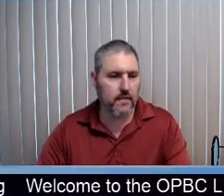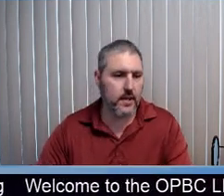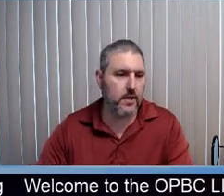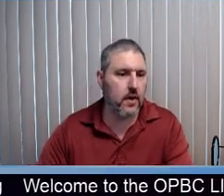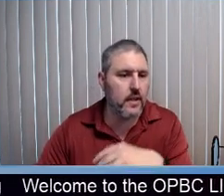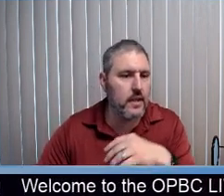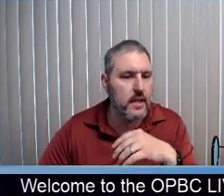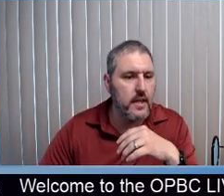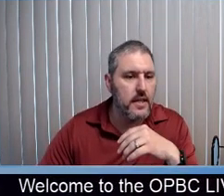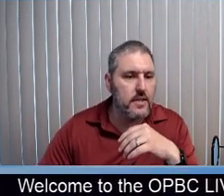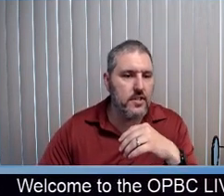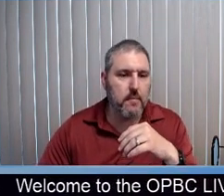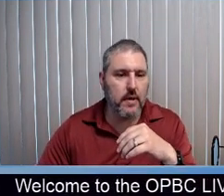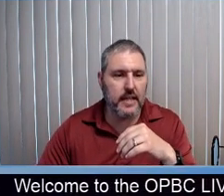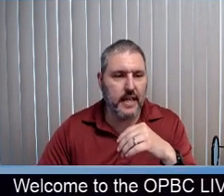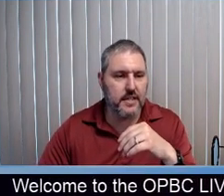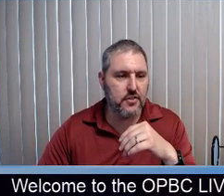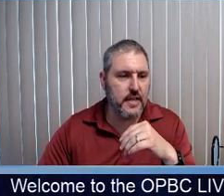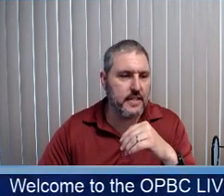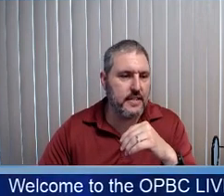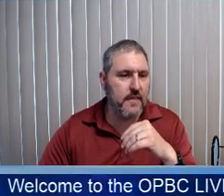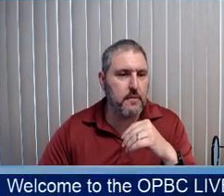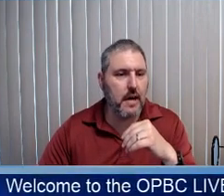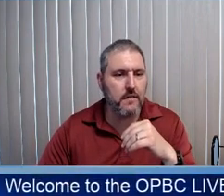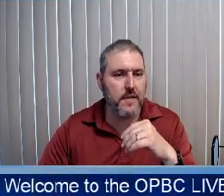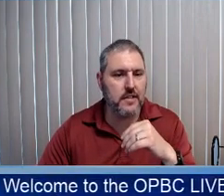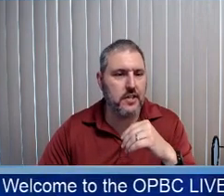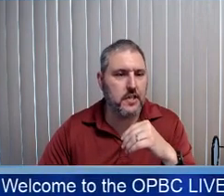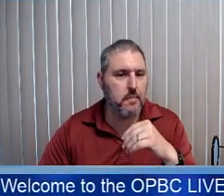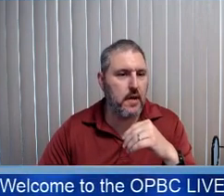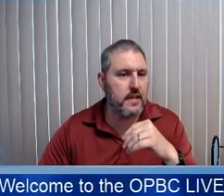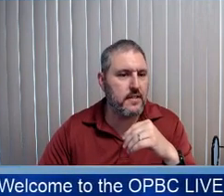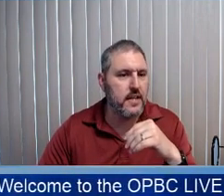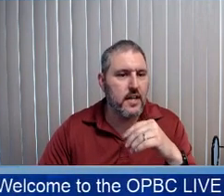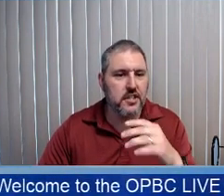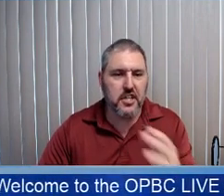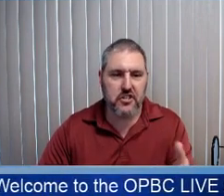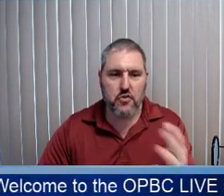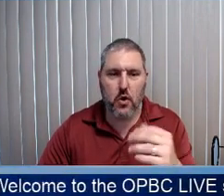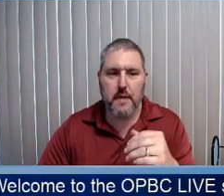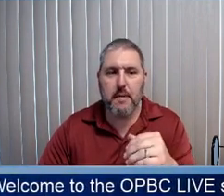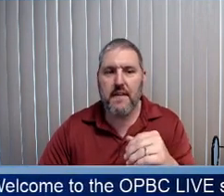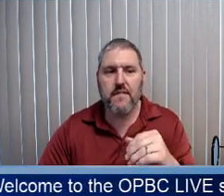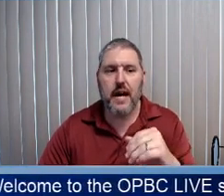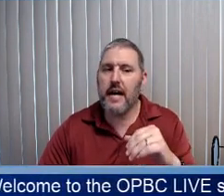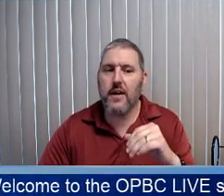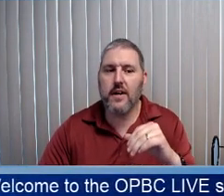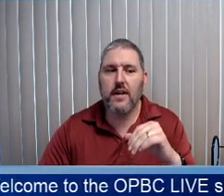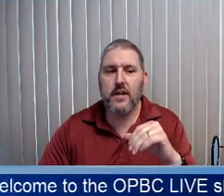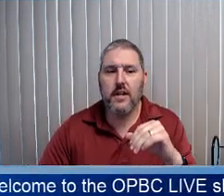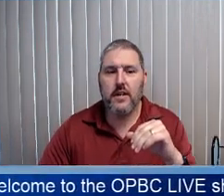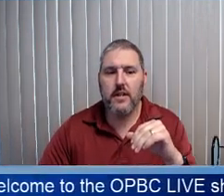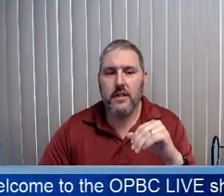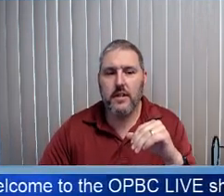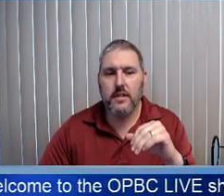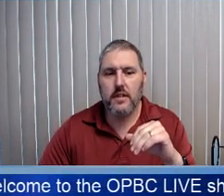Panita, whatever you call it. Subway Lake Street, 7 Mile Fashion Express, destroyed by fire.